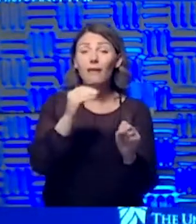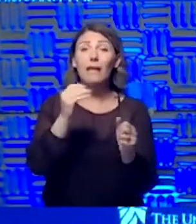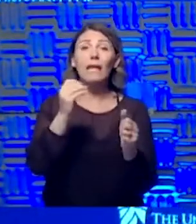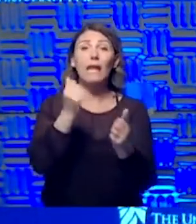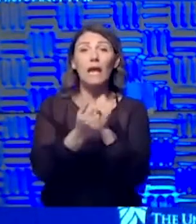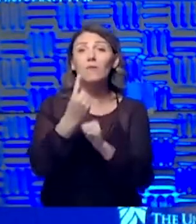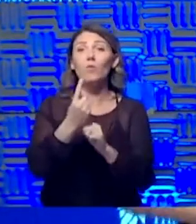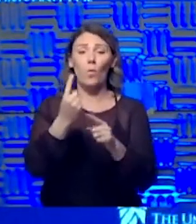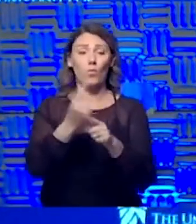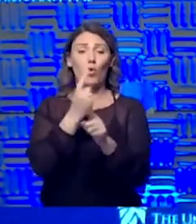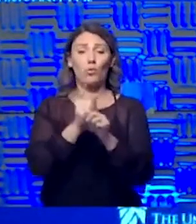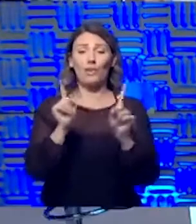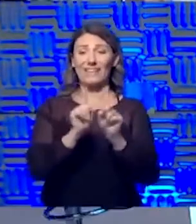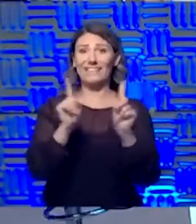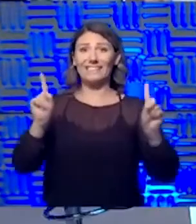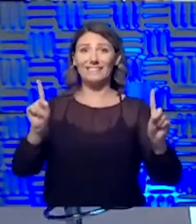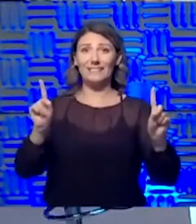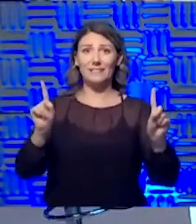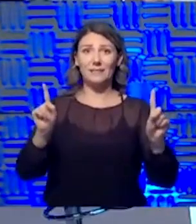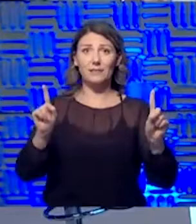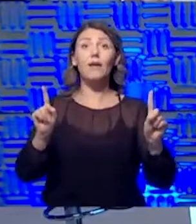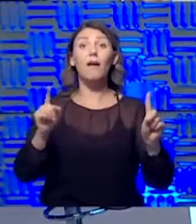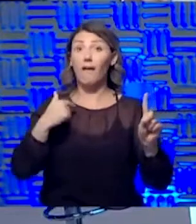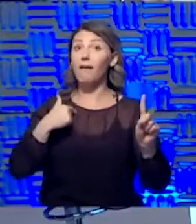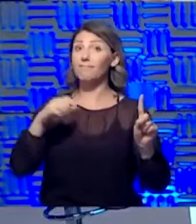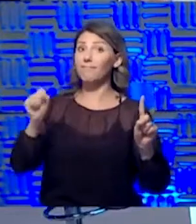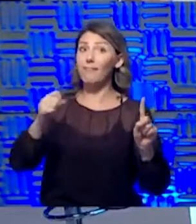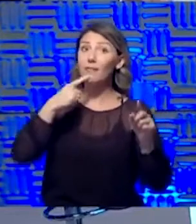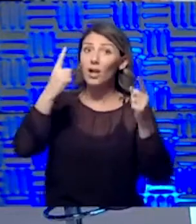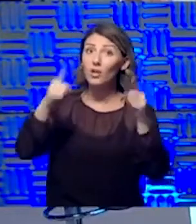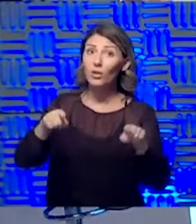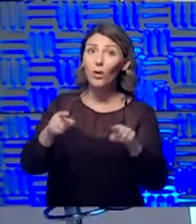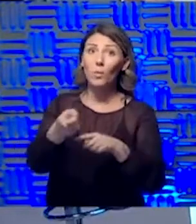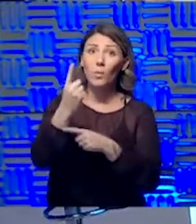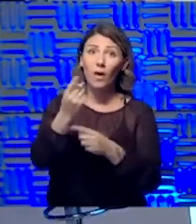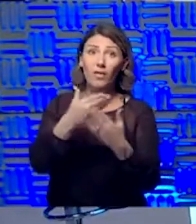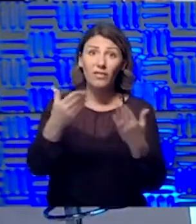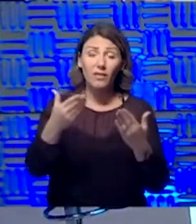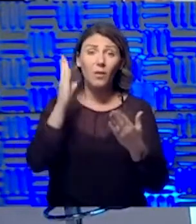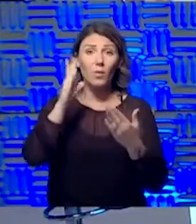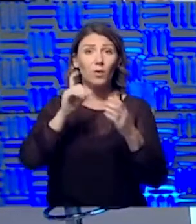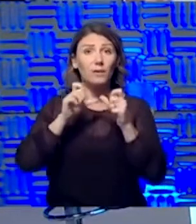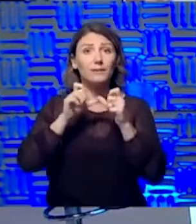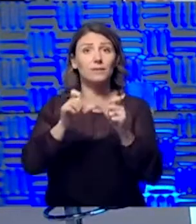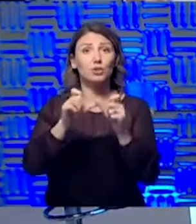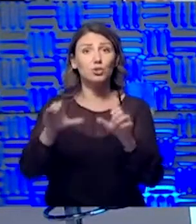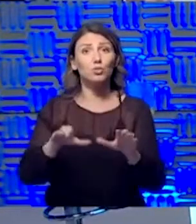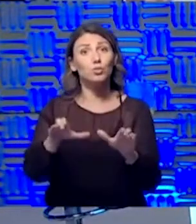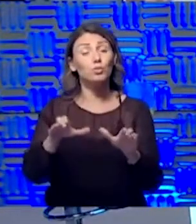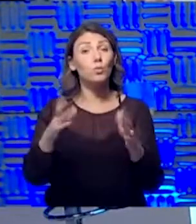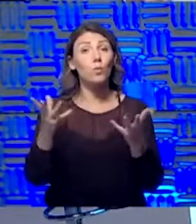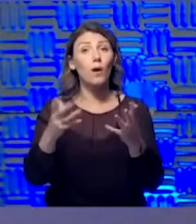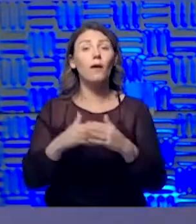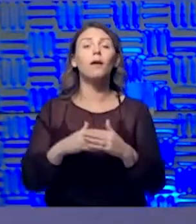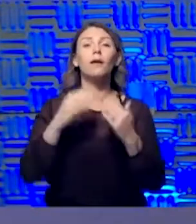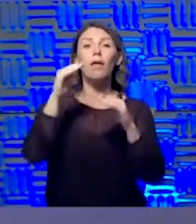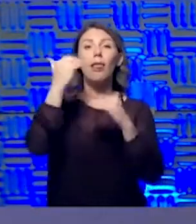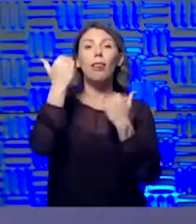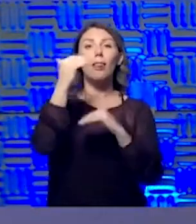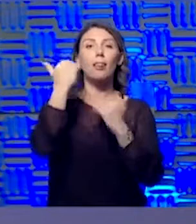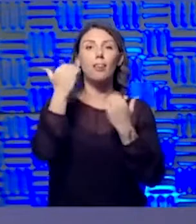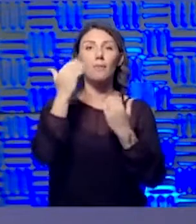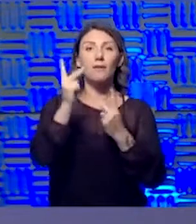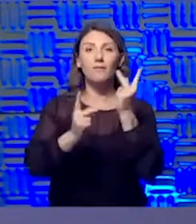distance. So I think we've done a lot to take care of that. One thing that we'll continue to do is limit our